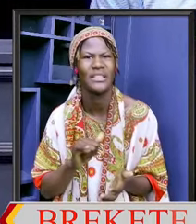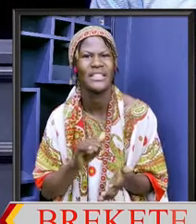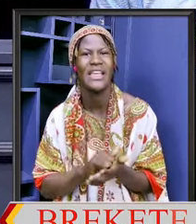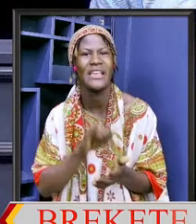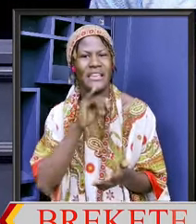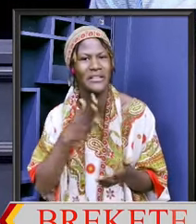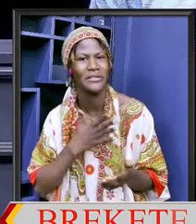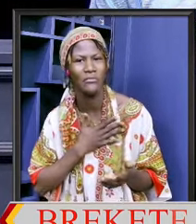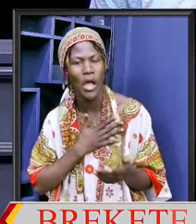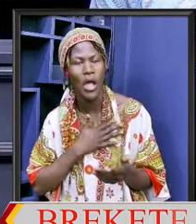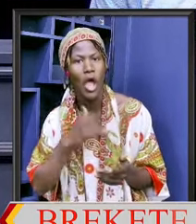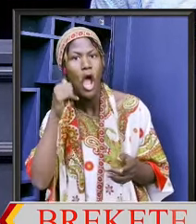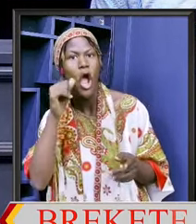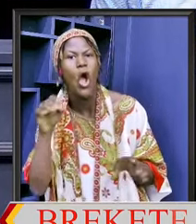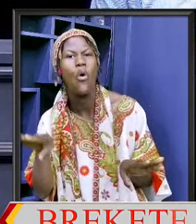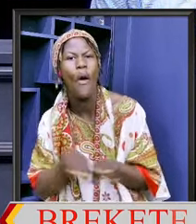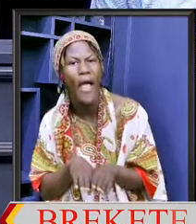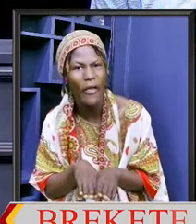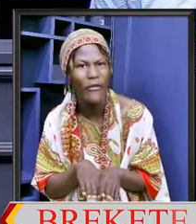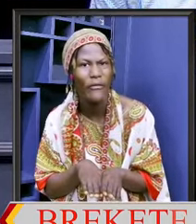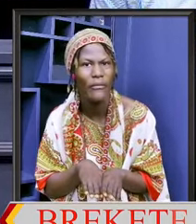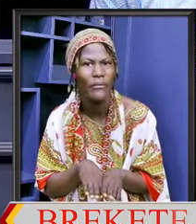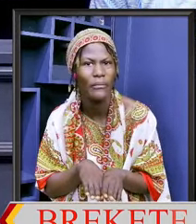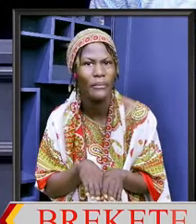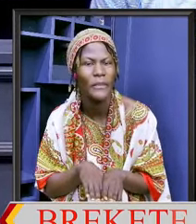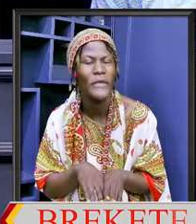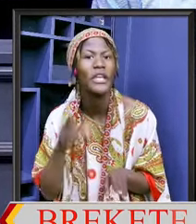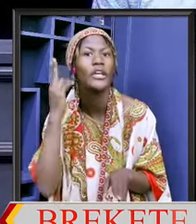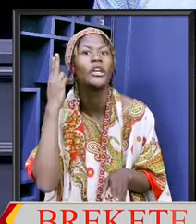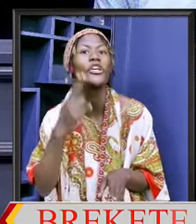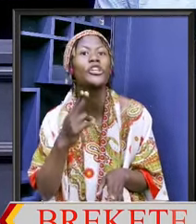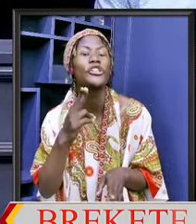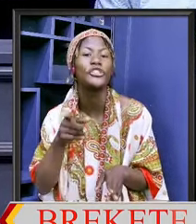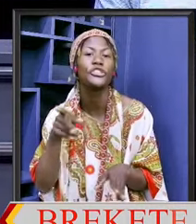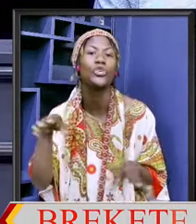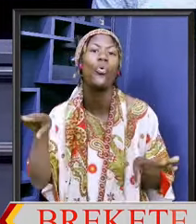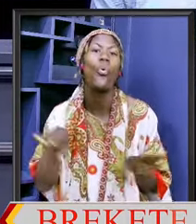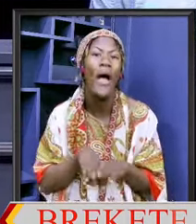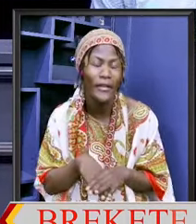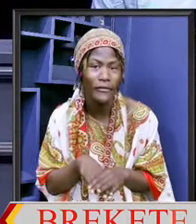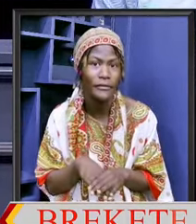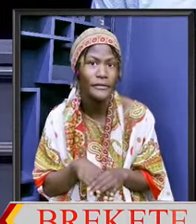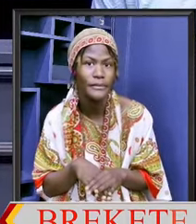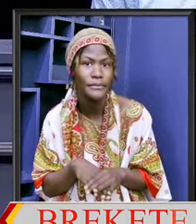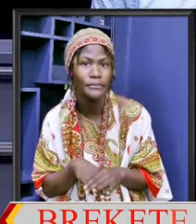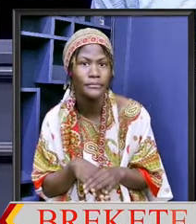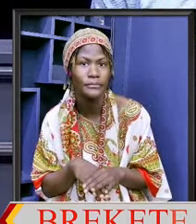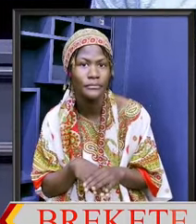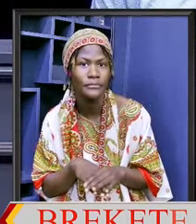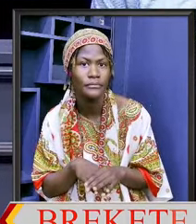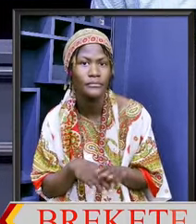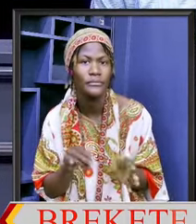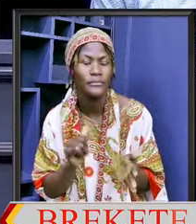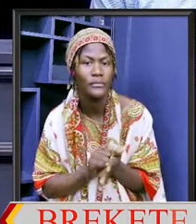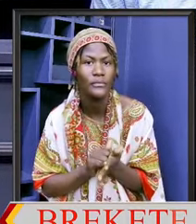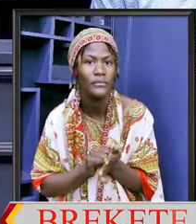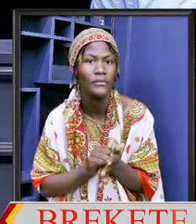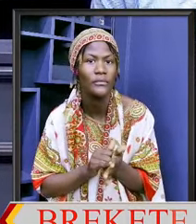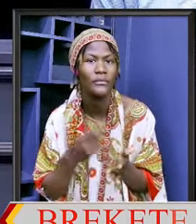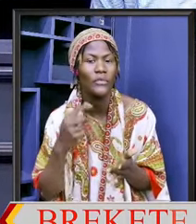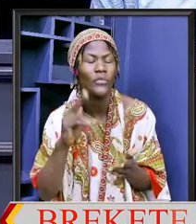wife. I say, wait. Your own wife. His own wife. Did they get marital